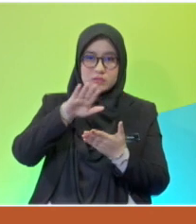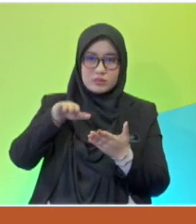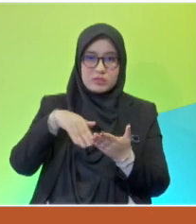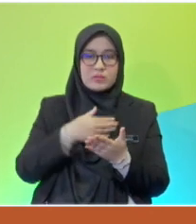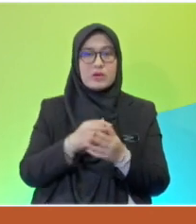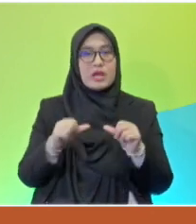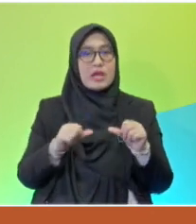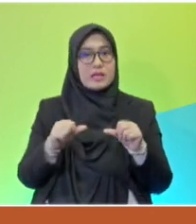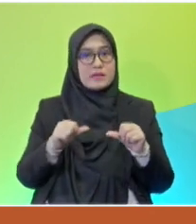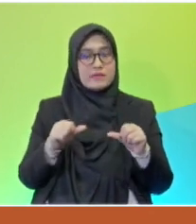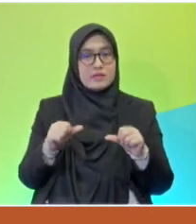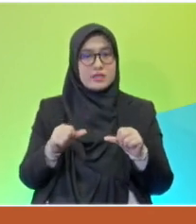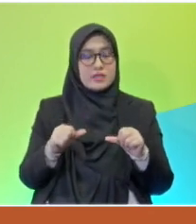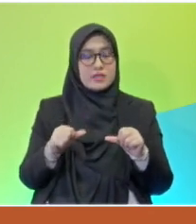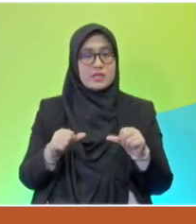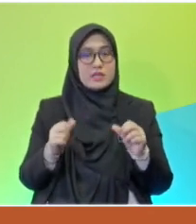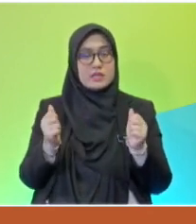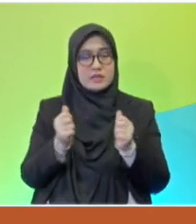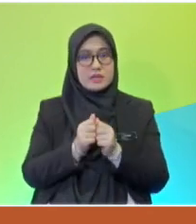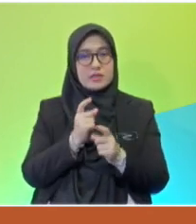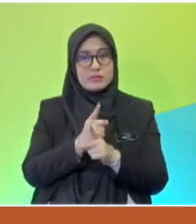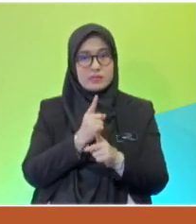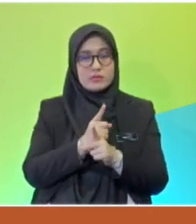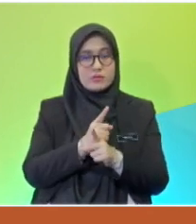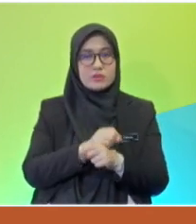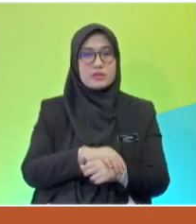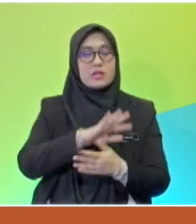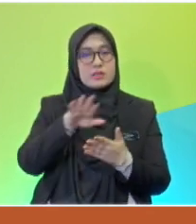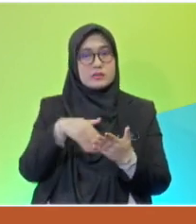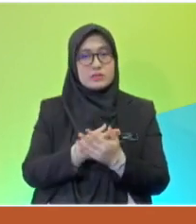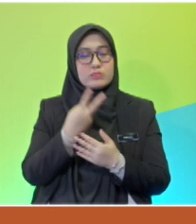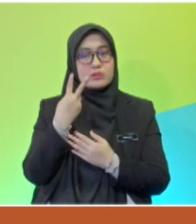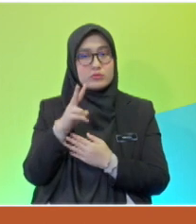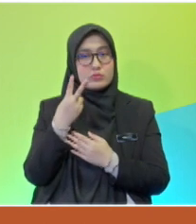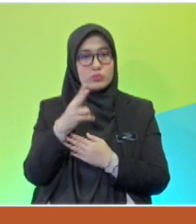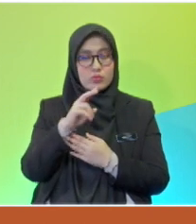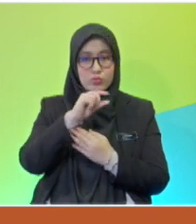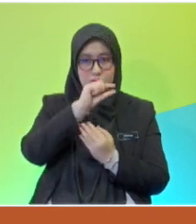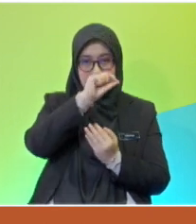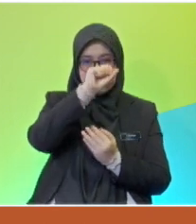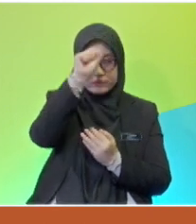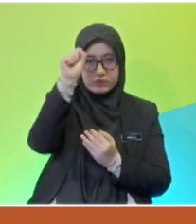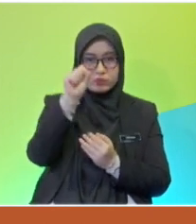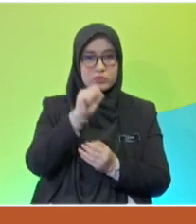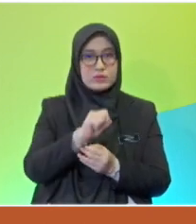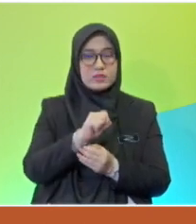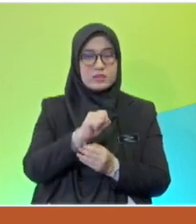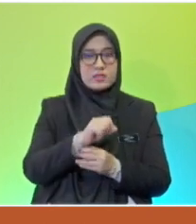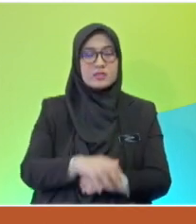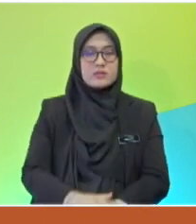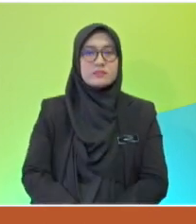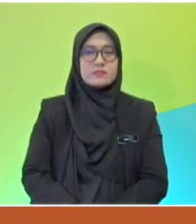of the textbook, there are in total 12 questions the pupils have to try and